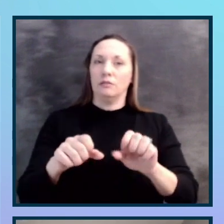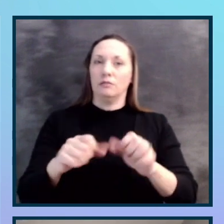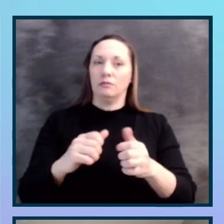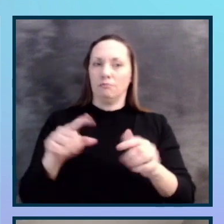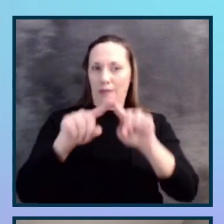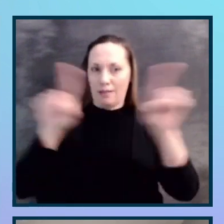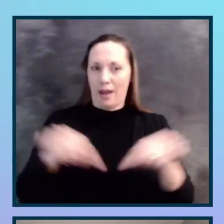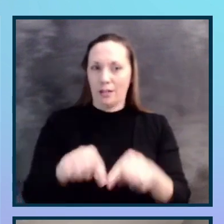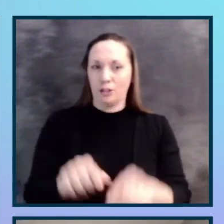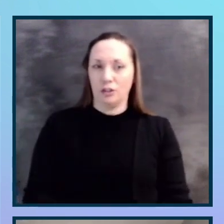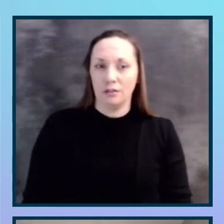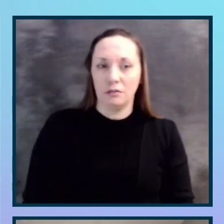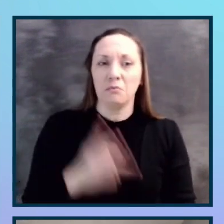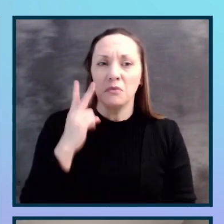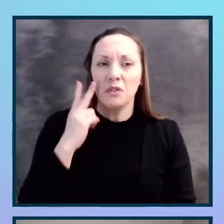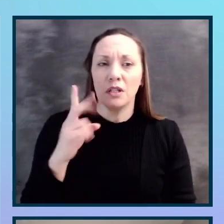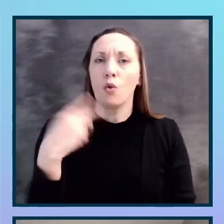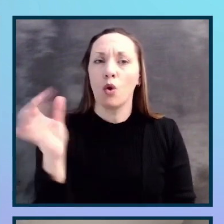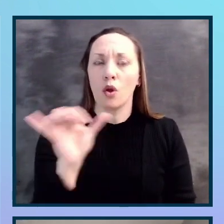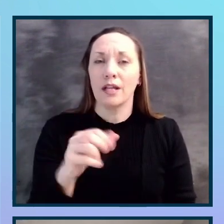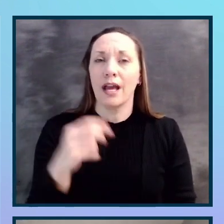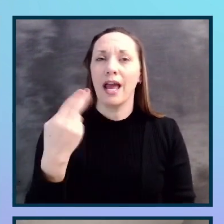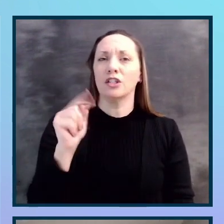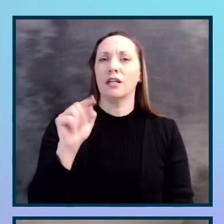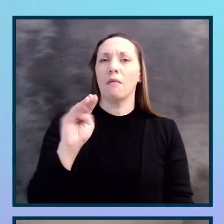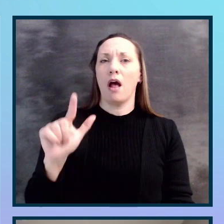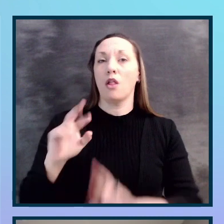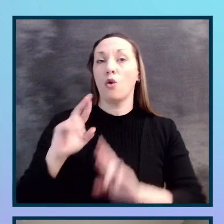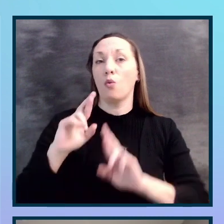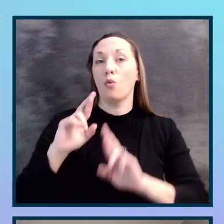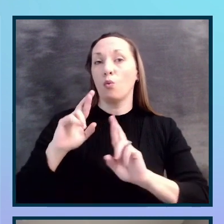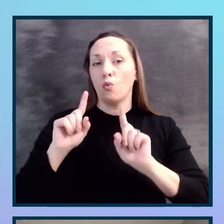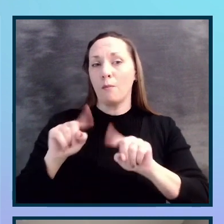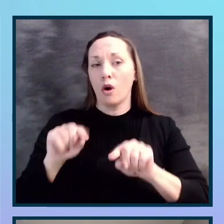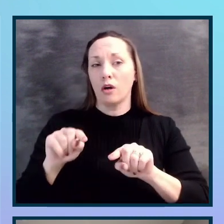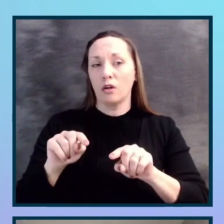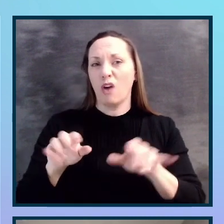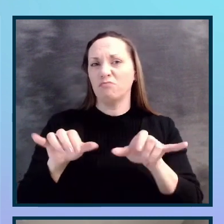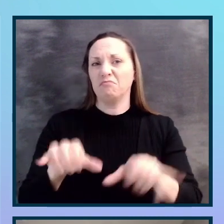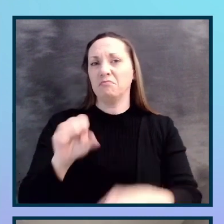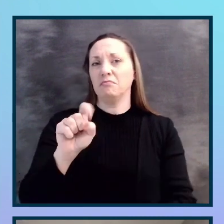HTML reporter actually looks like. Our HTML reporter are static and have